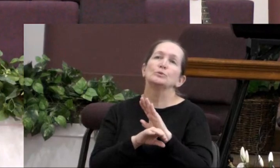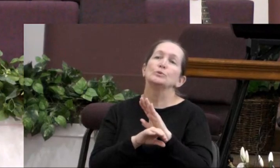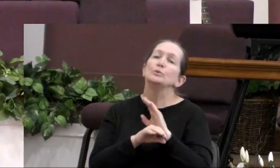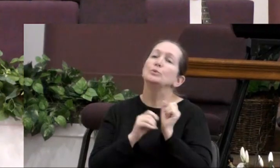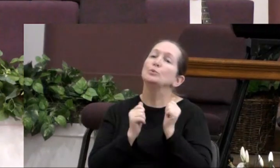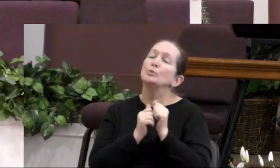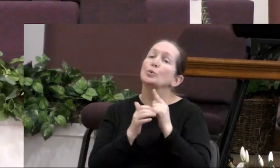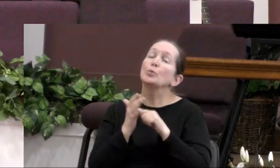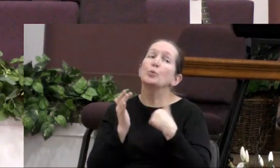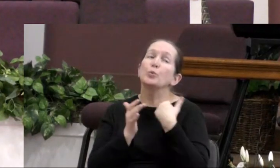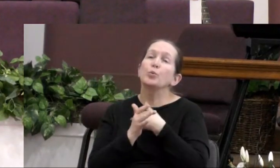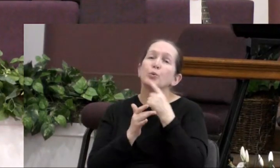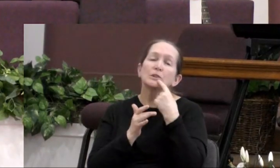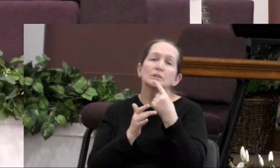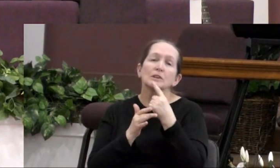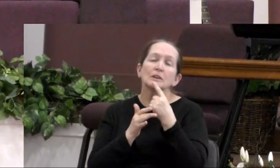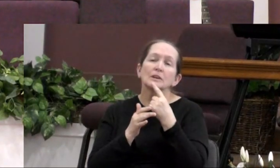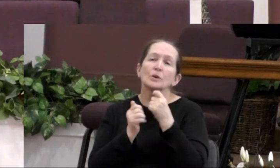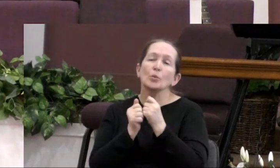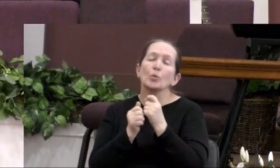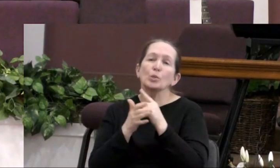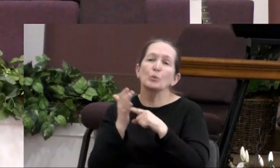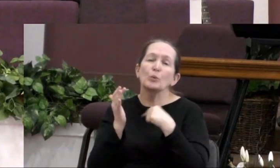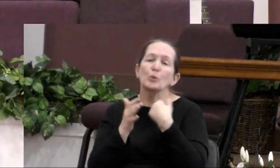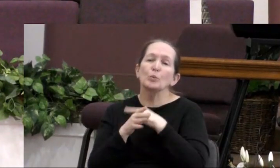with what we say, with what we do.